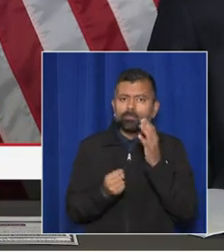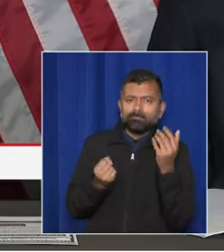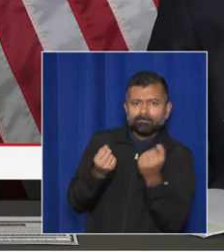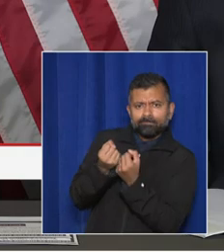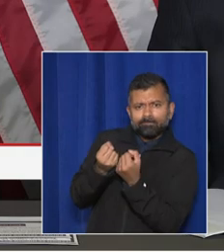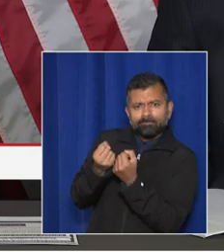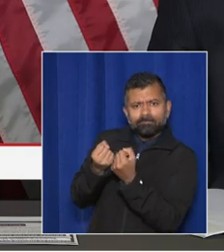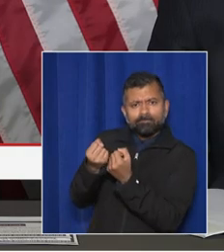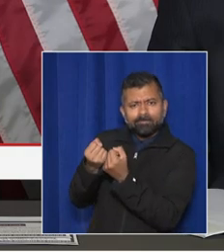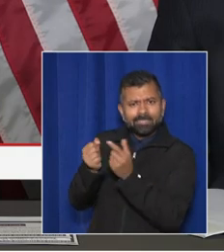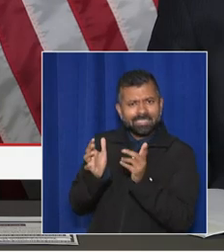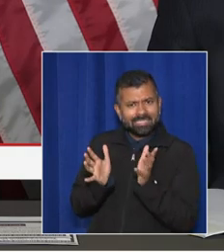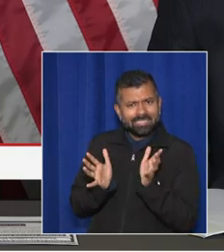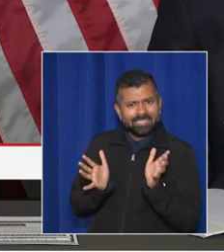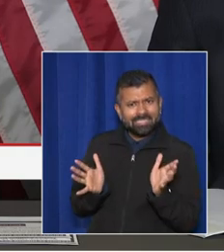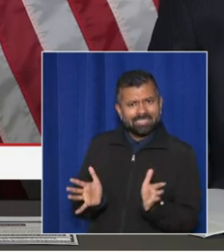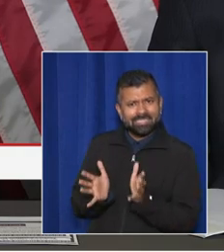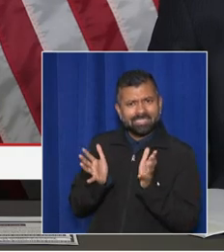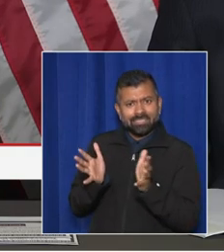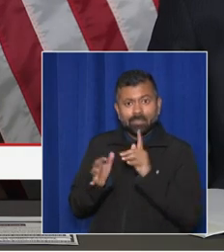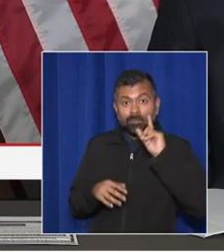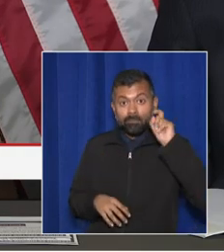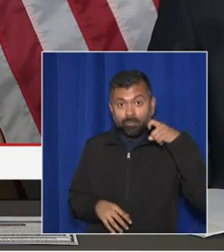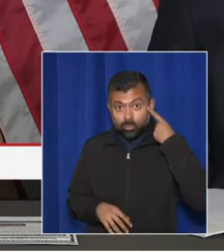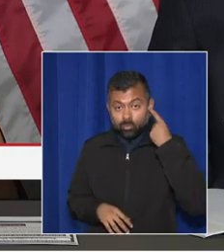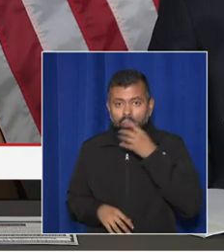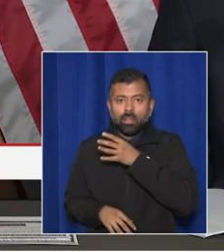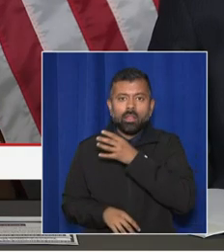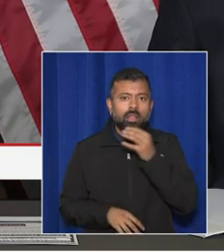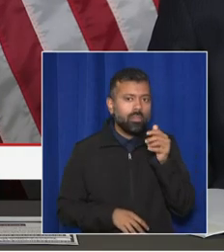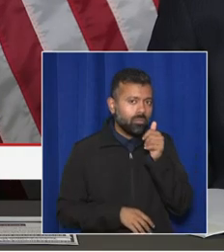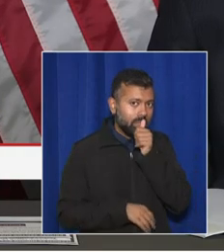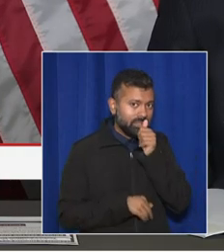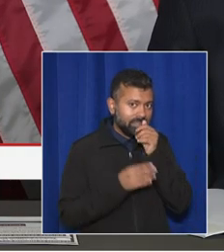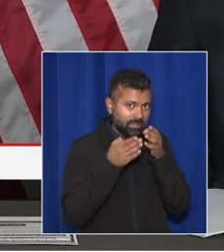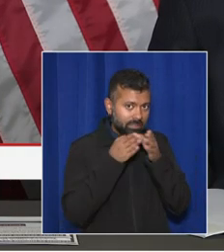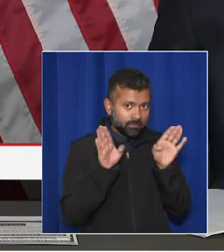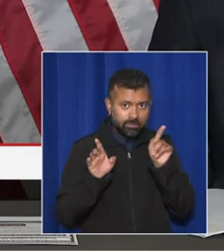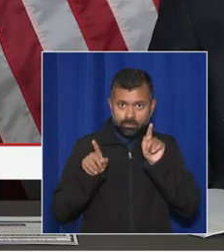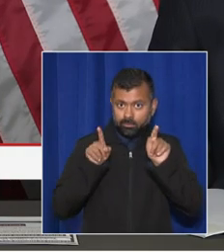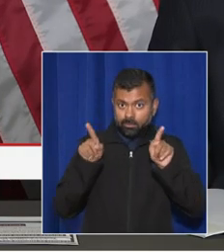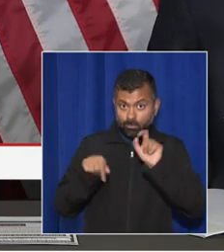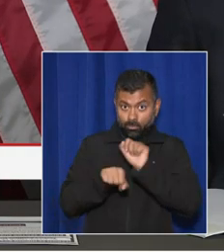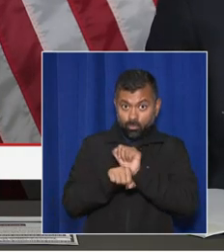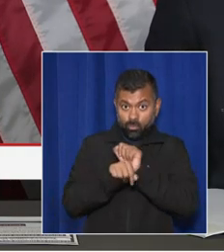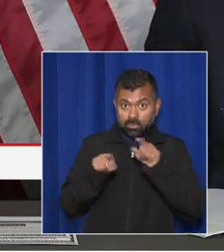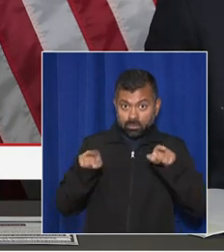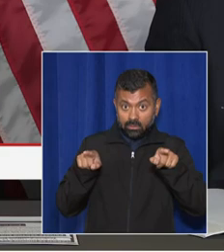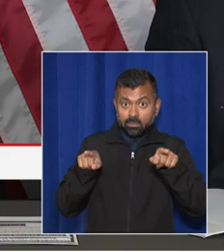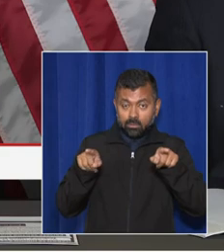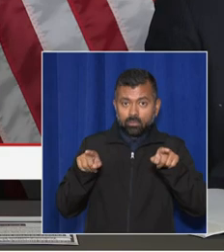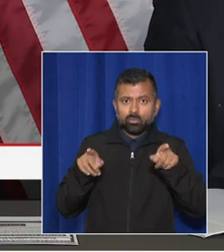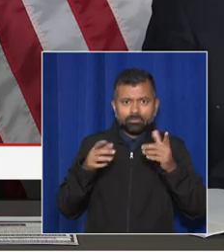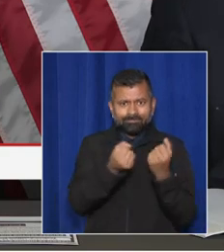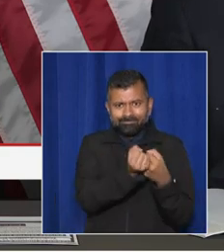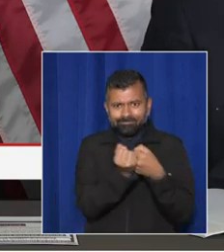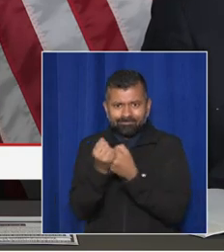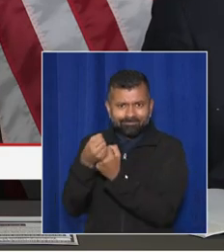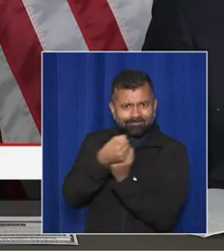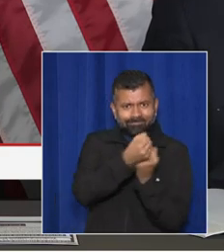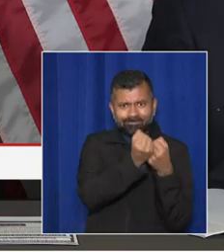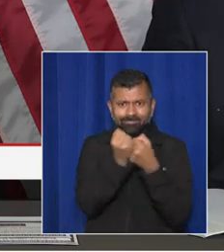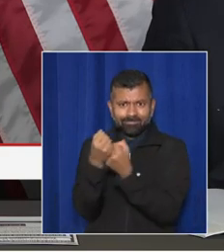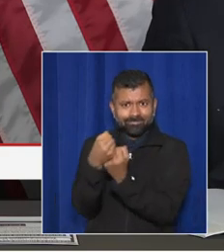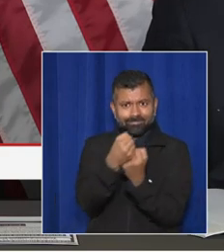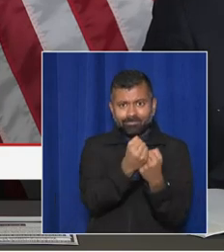productive American workforce. And it is people who are, you know, well skilled at